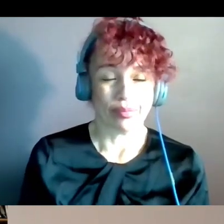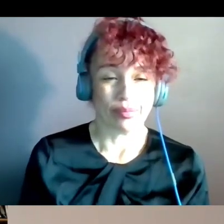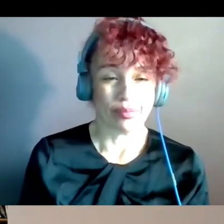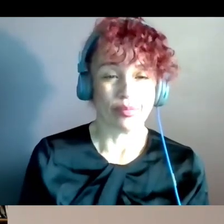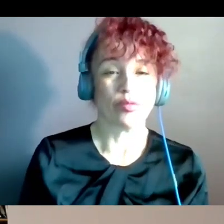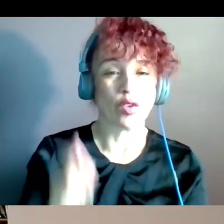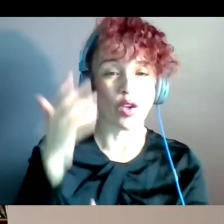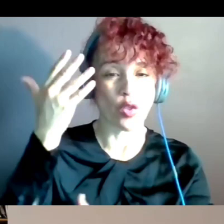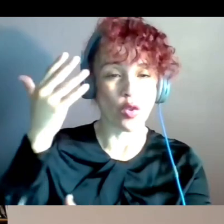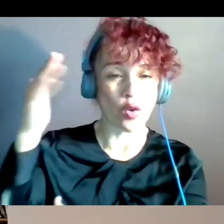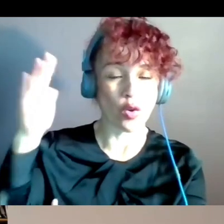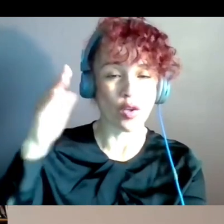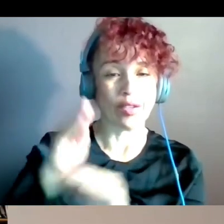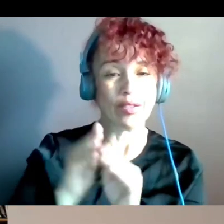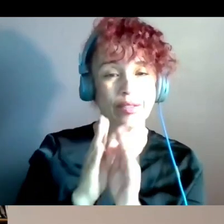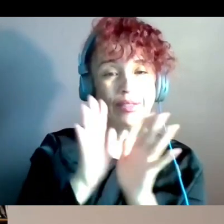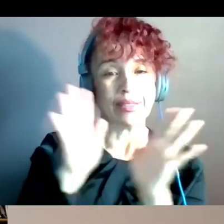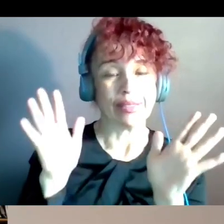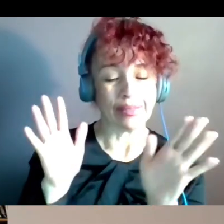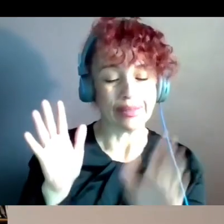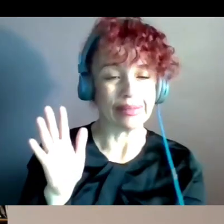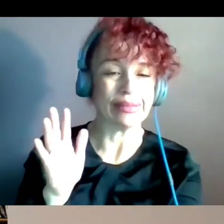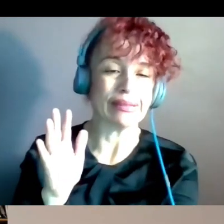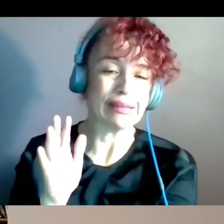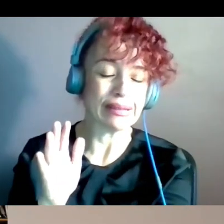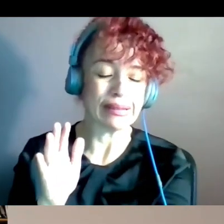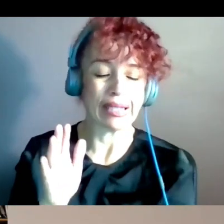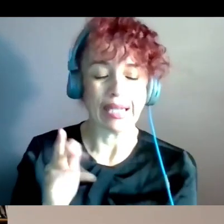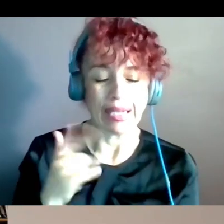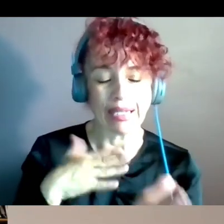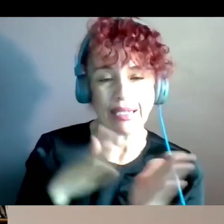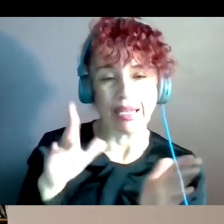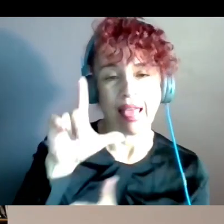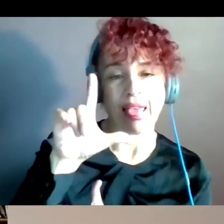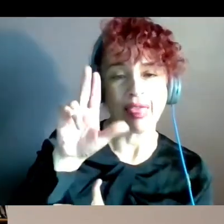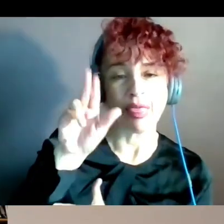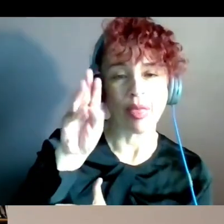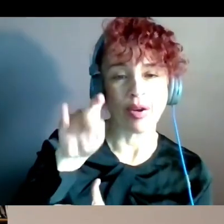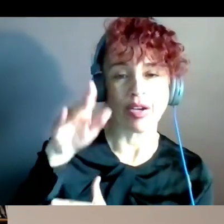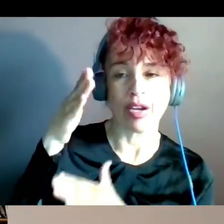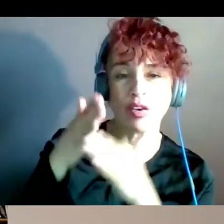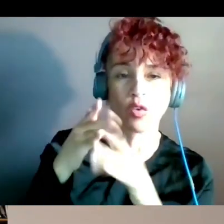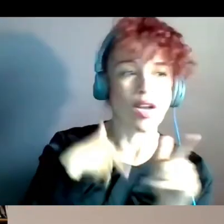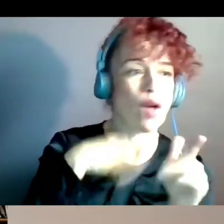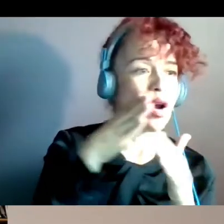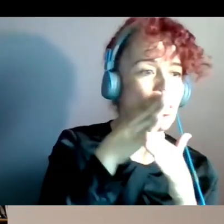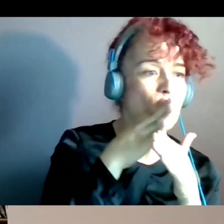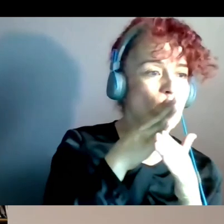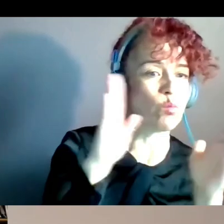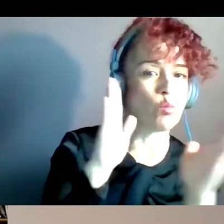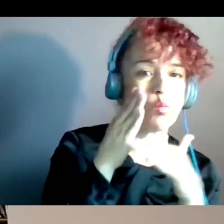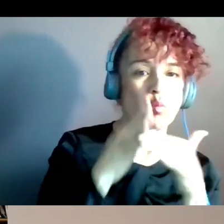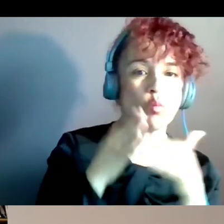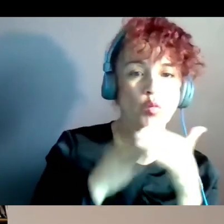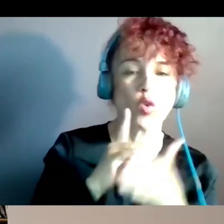all trees are used indiscriminately. Mm. I'm making a generalization. I can go to a lumber mill and say, I want this board or I want that board. And sometimes I can